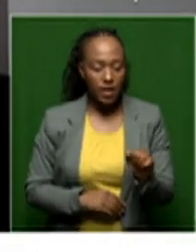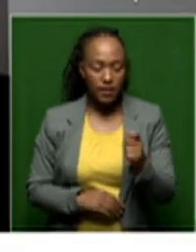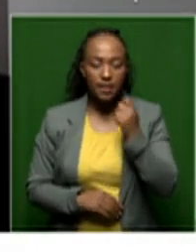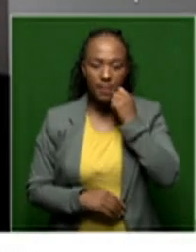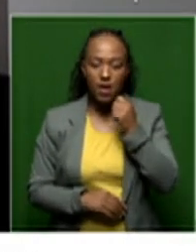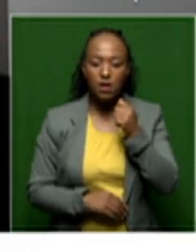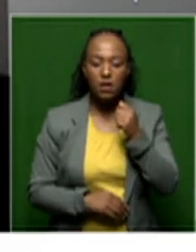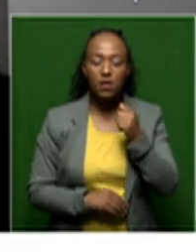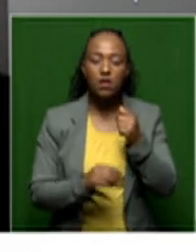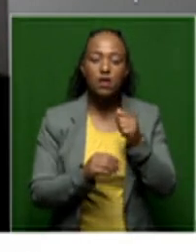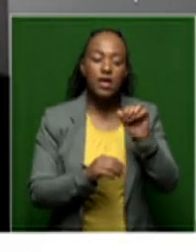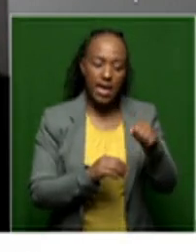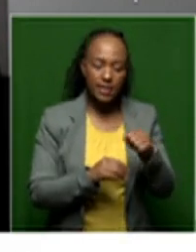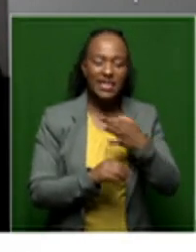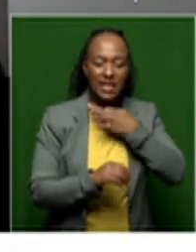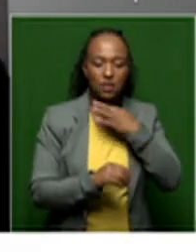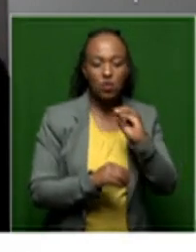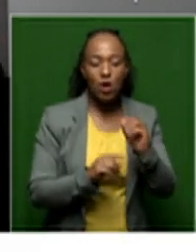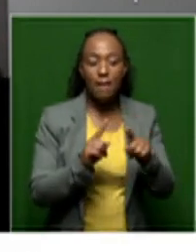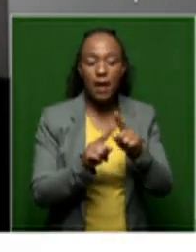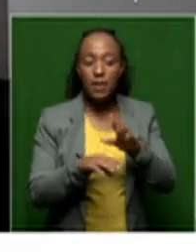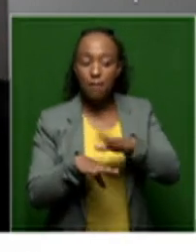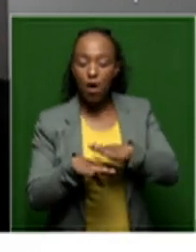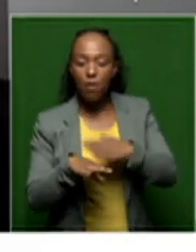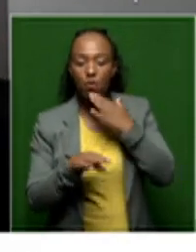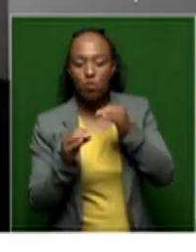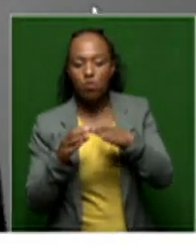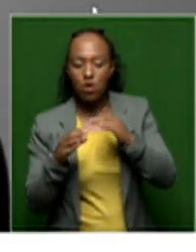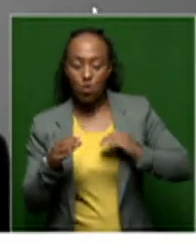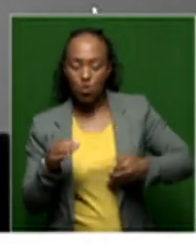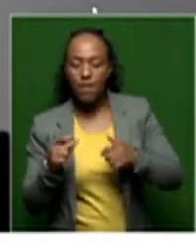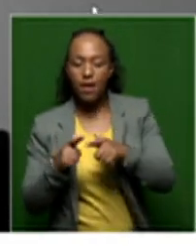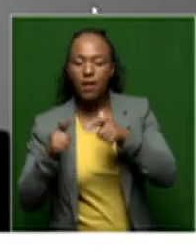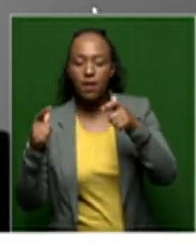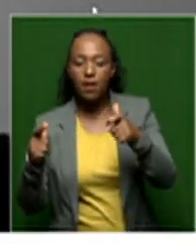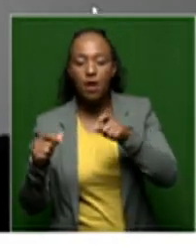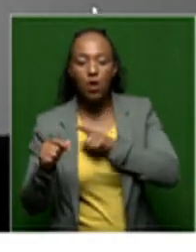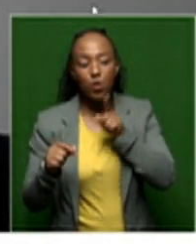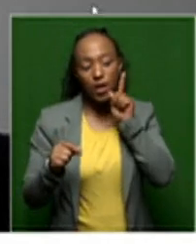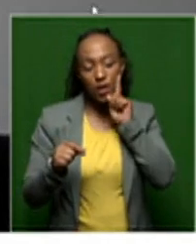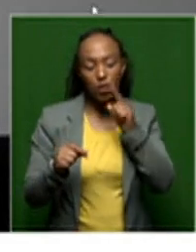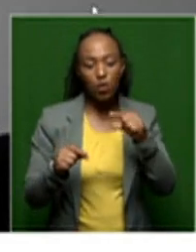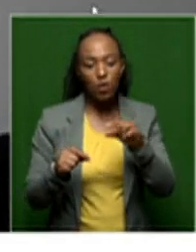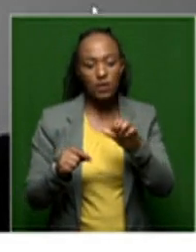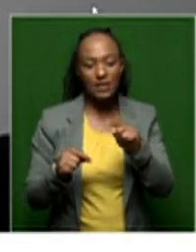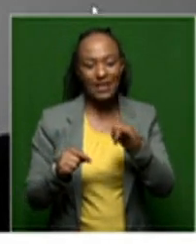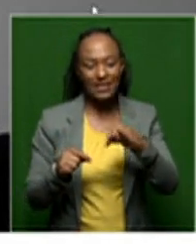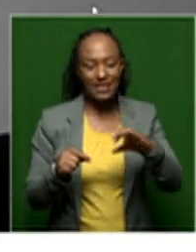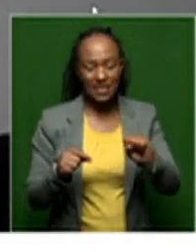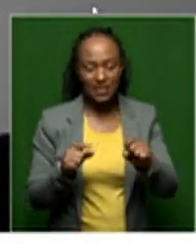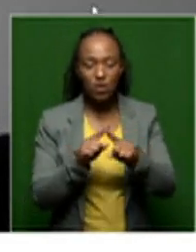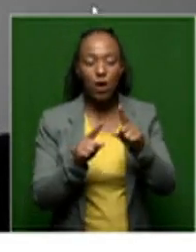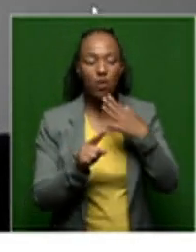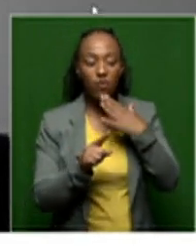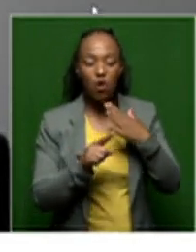cancer, obviously a lot lower than women. But what is really important is that when we look at these genetic tests, it not only gives a risk for breast cancer in